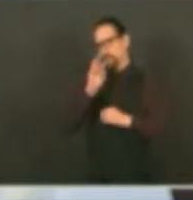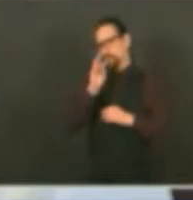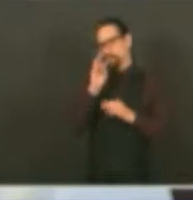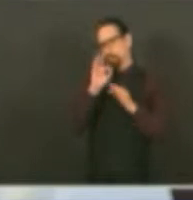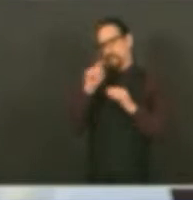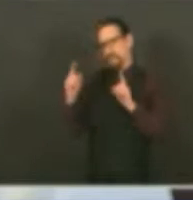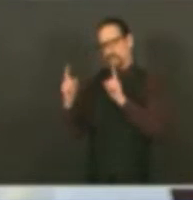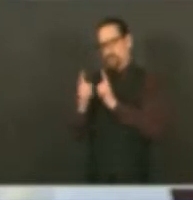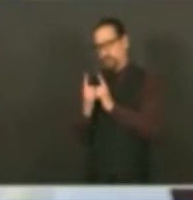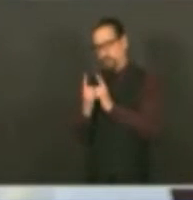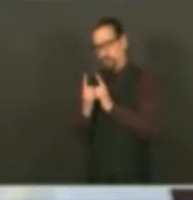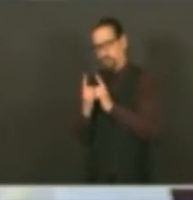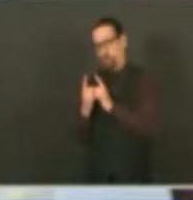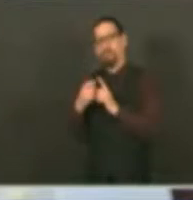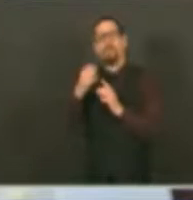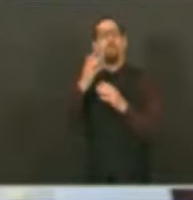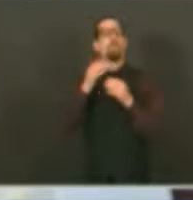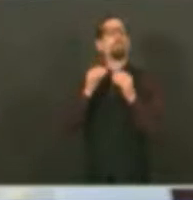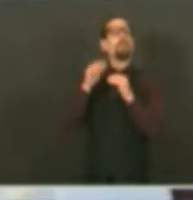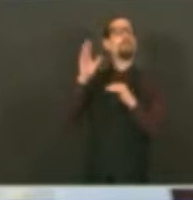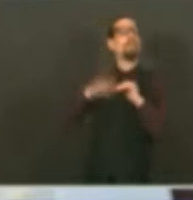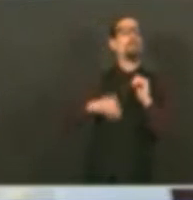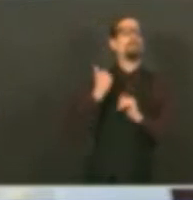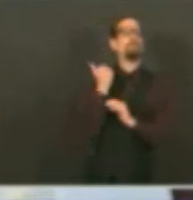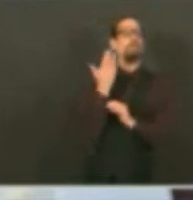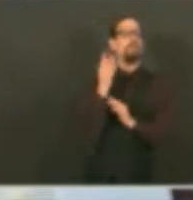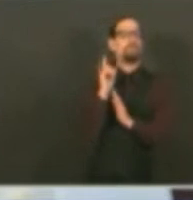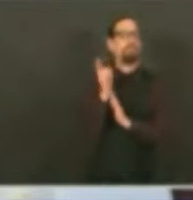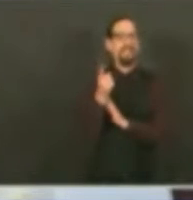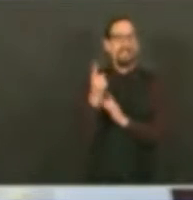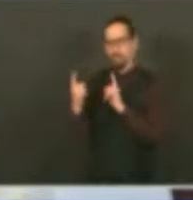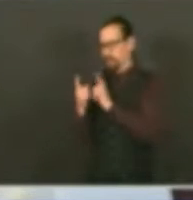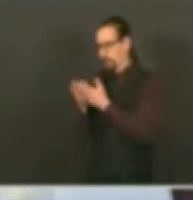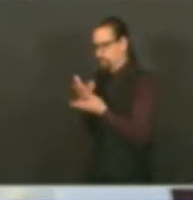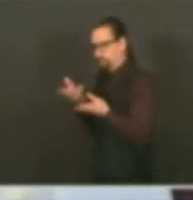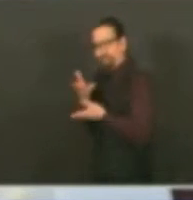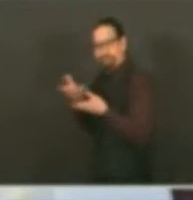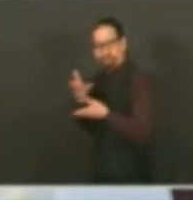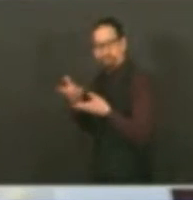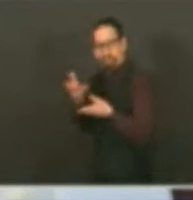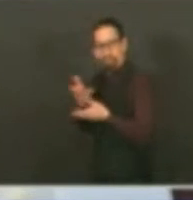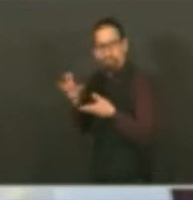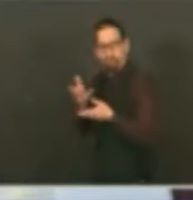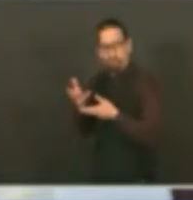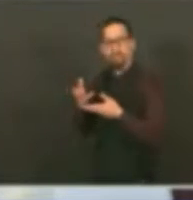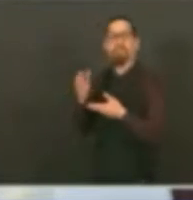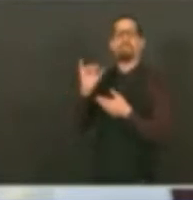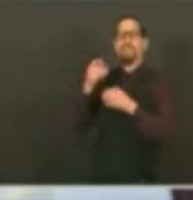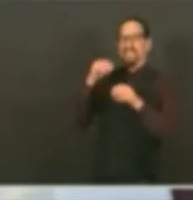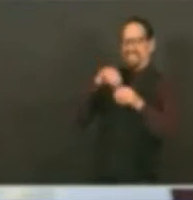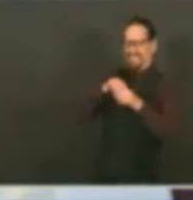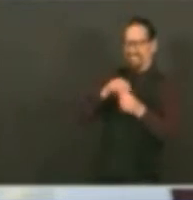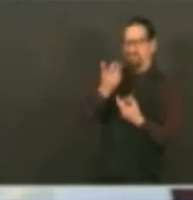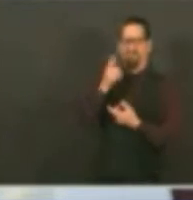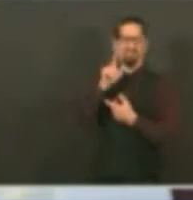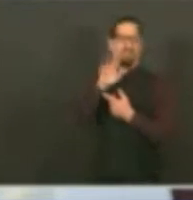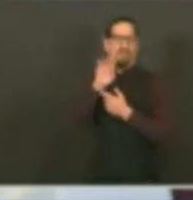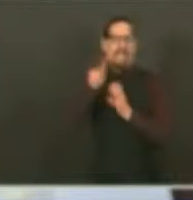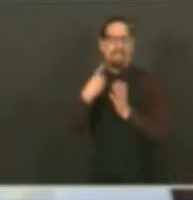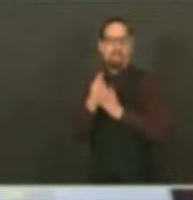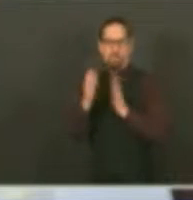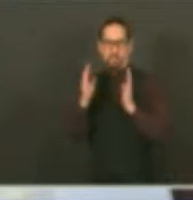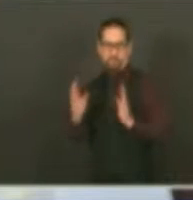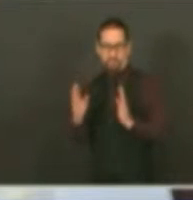a 24-hour period. After quarantining for 10 days, you can continue to resume